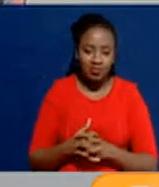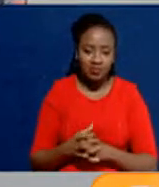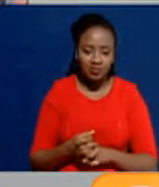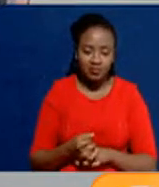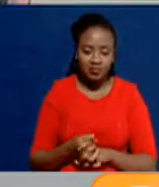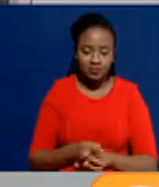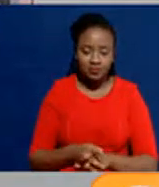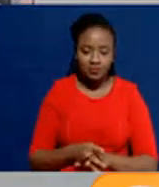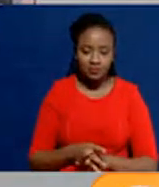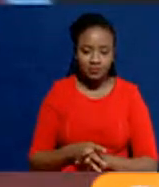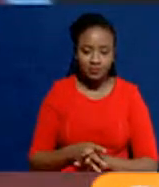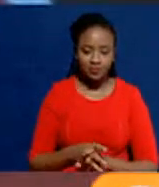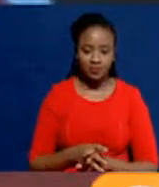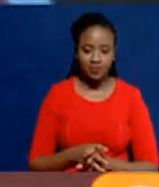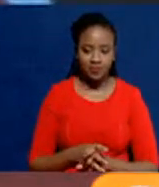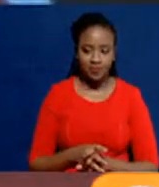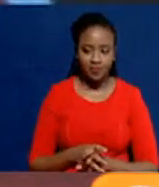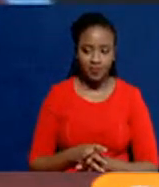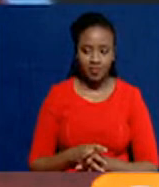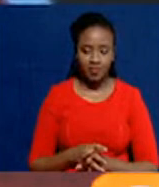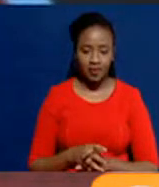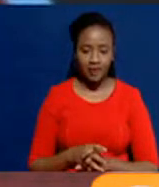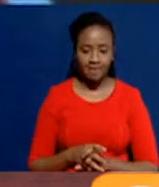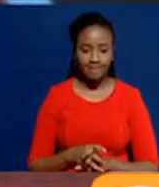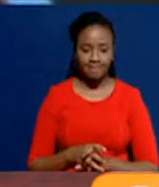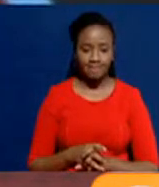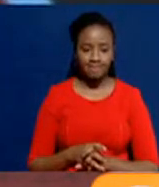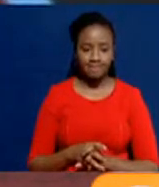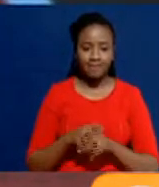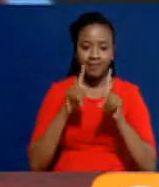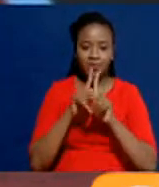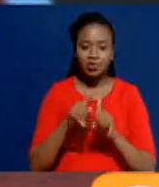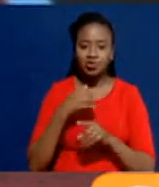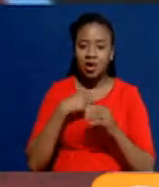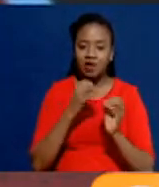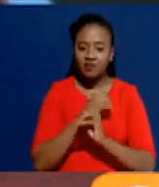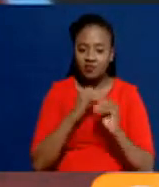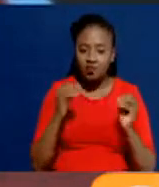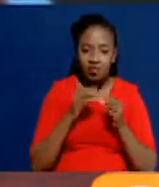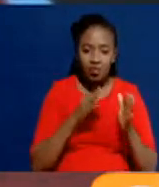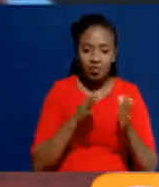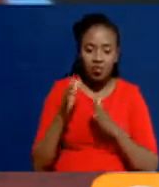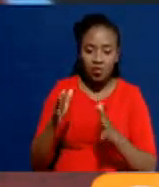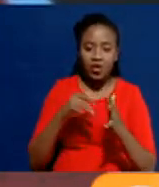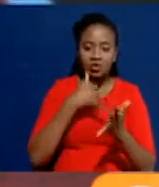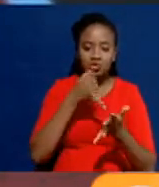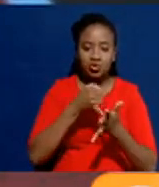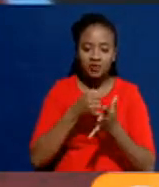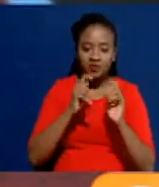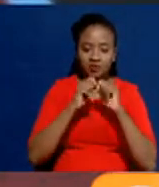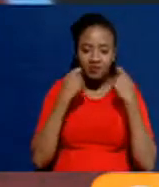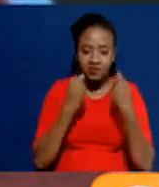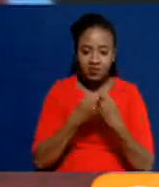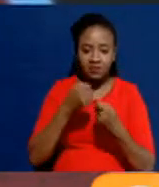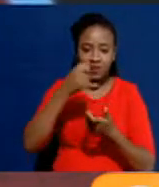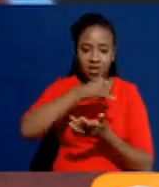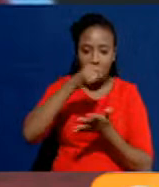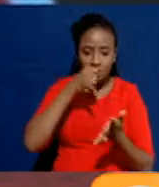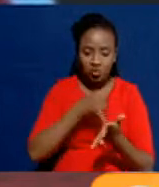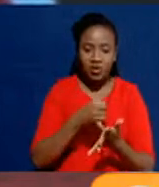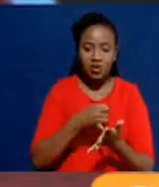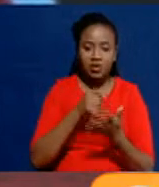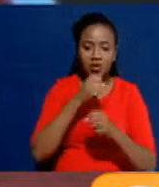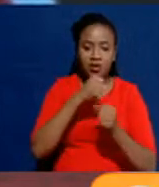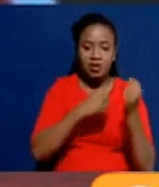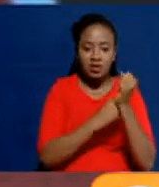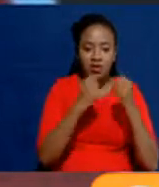eyes of the High Court judges. There was no way of fitting it into the